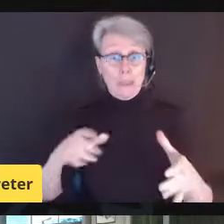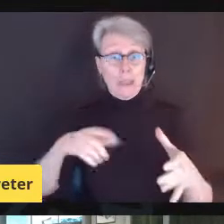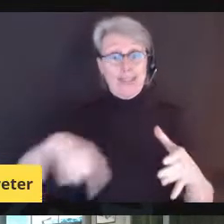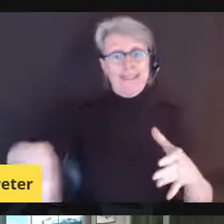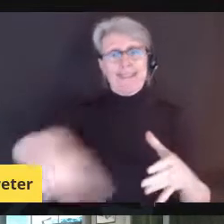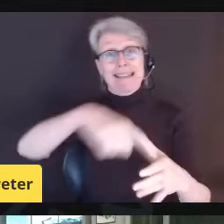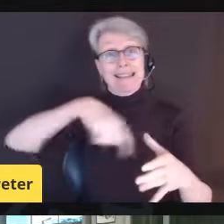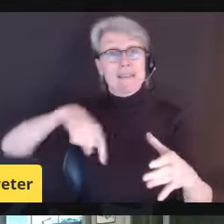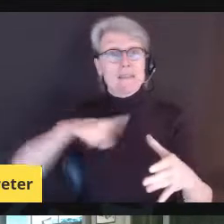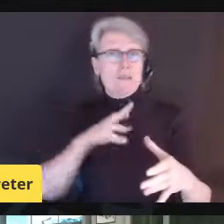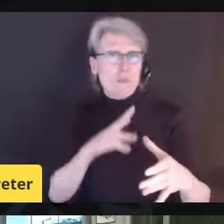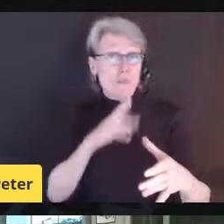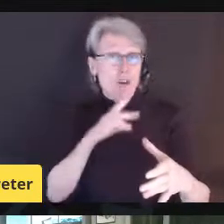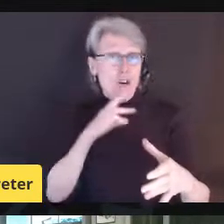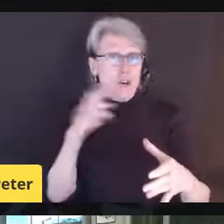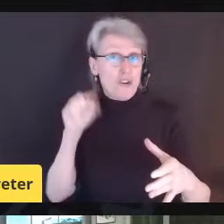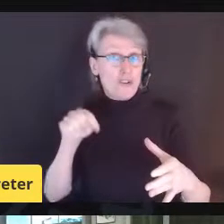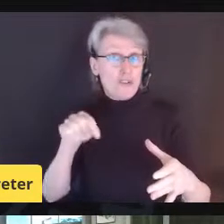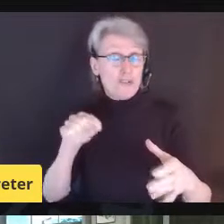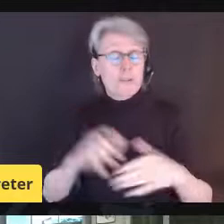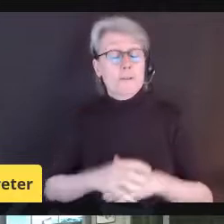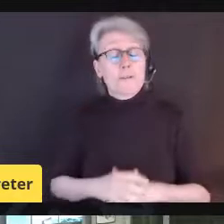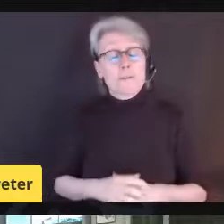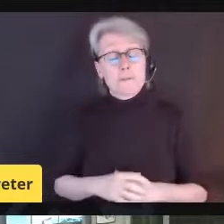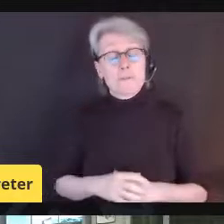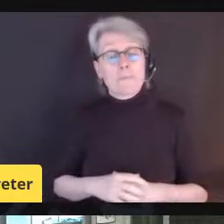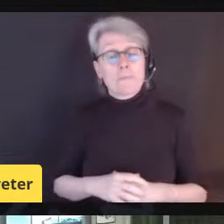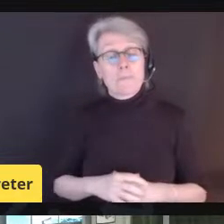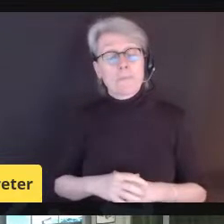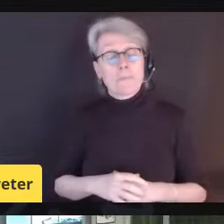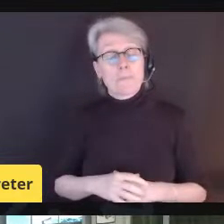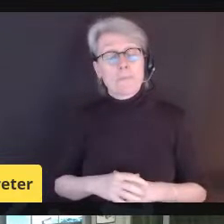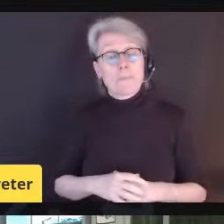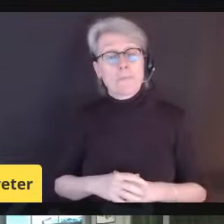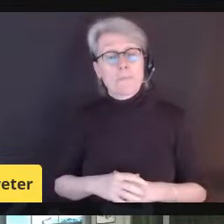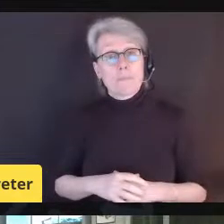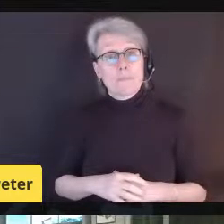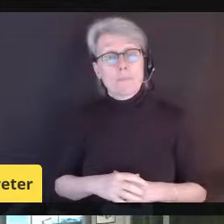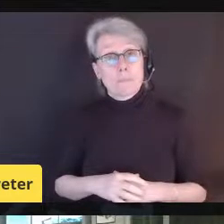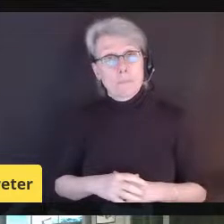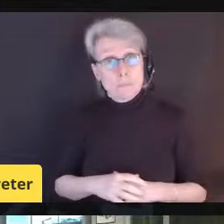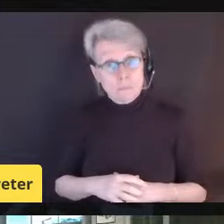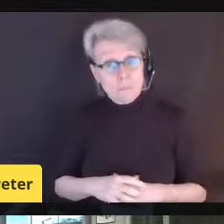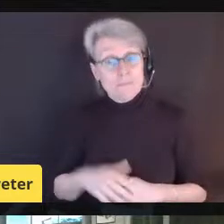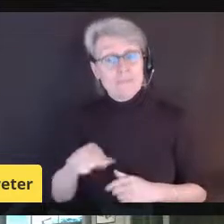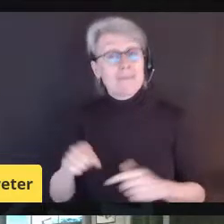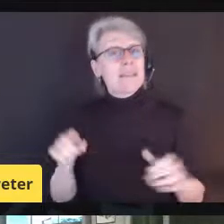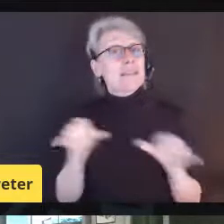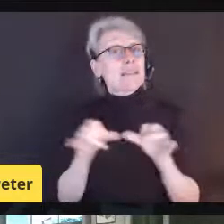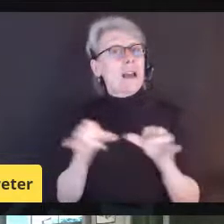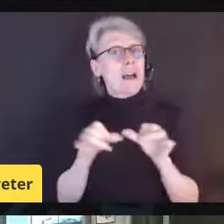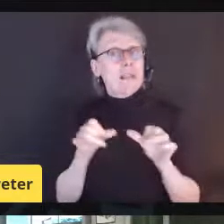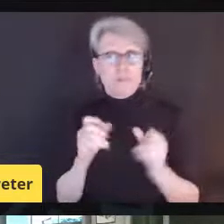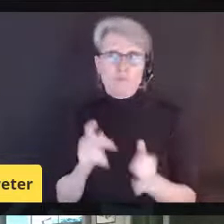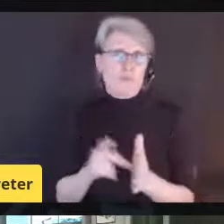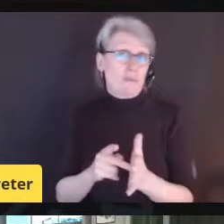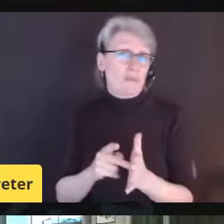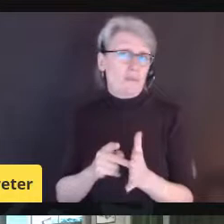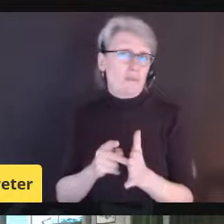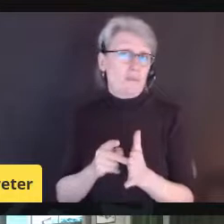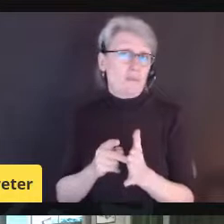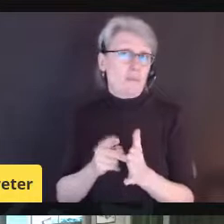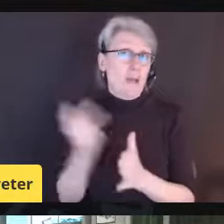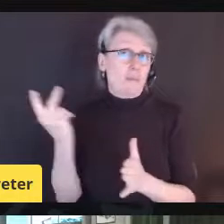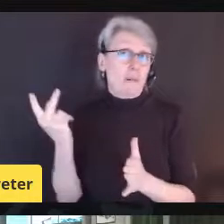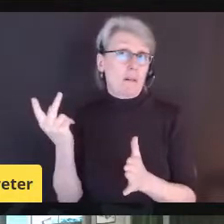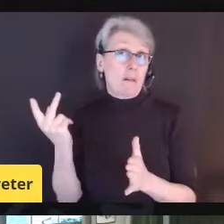water, and it's said to be 2 times as big as, I believe it's Rogers